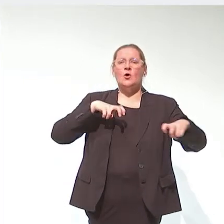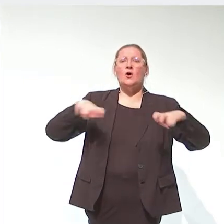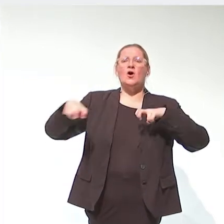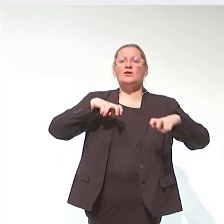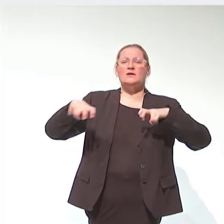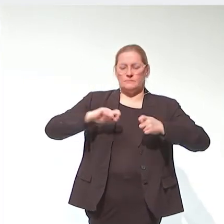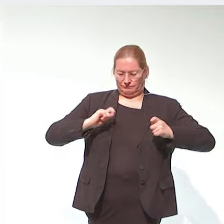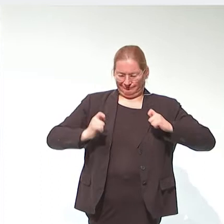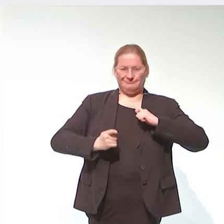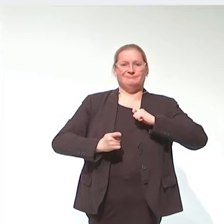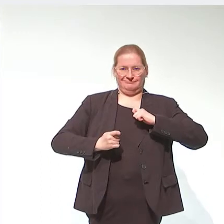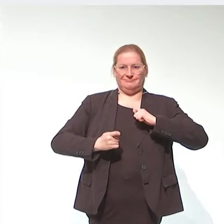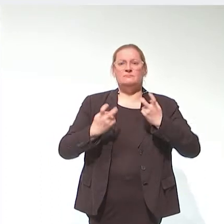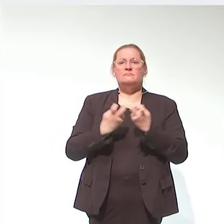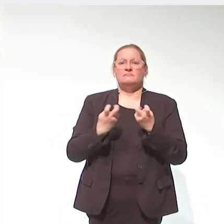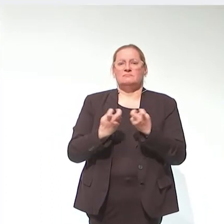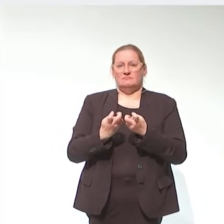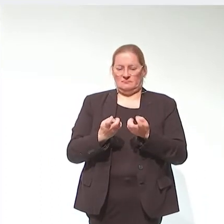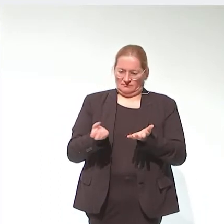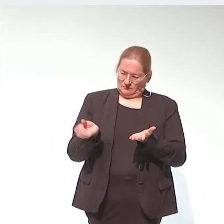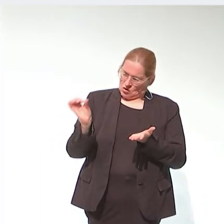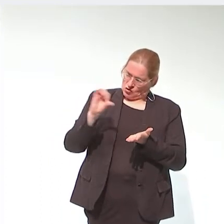with disabilities. In